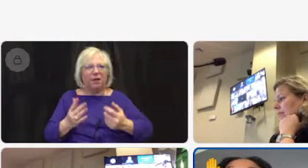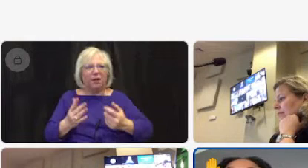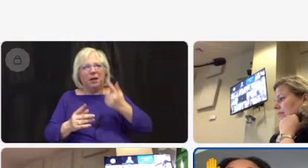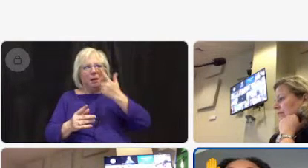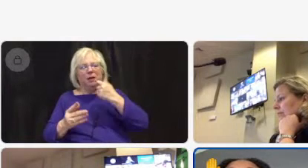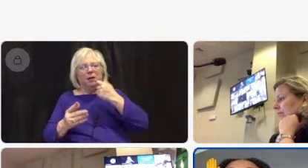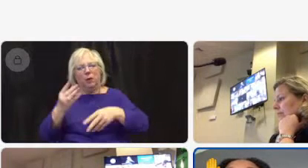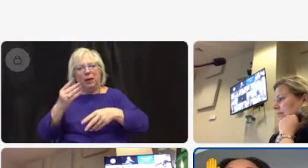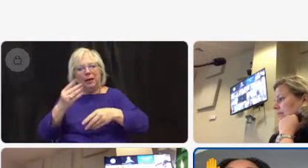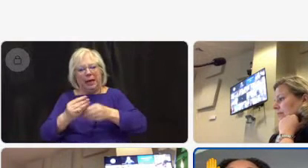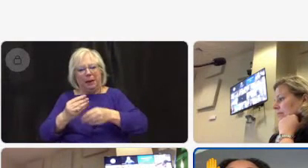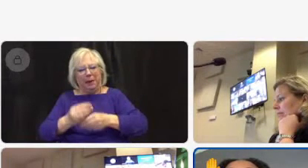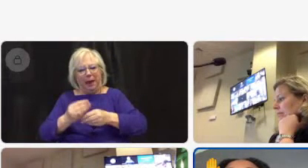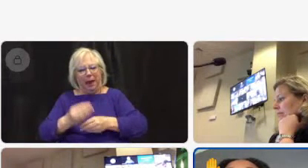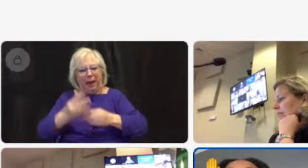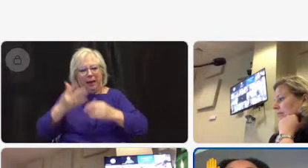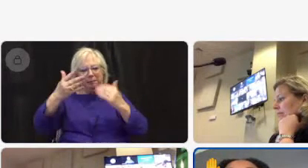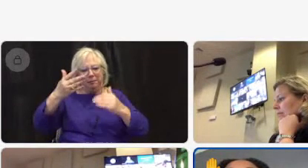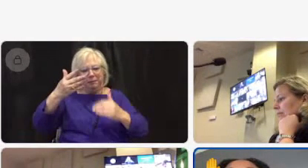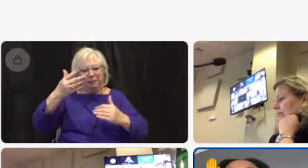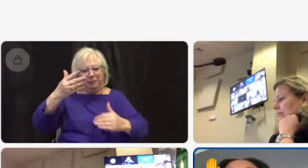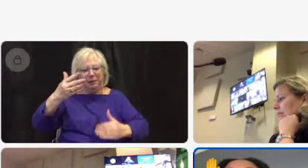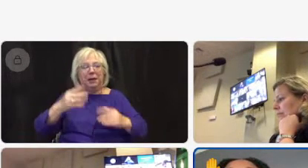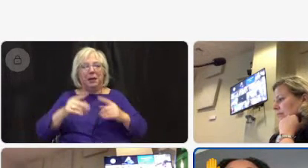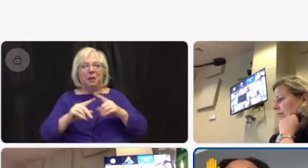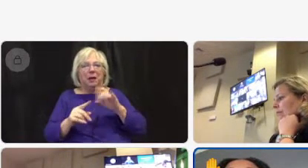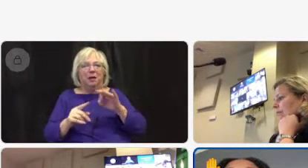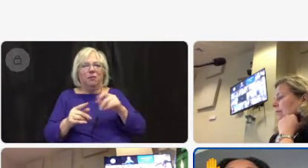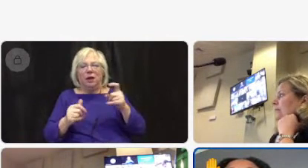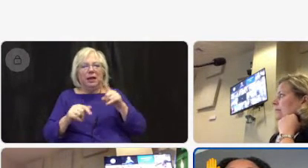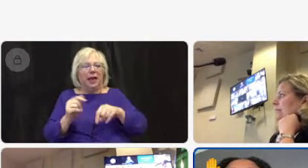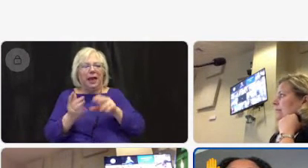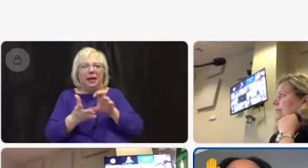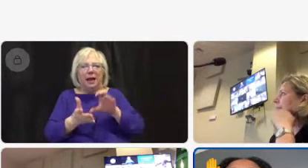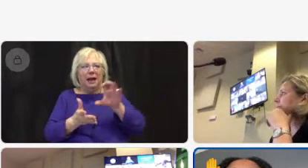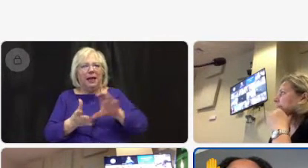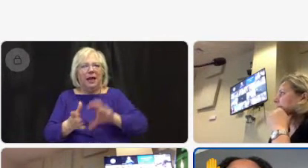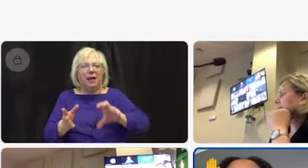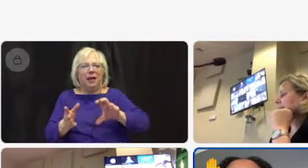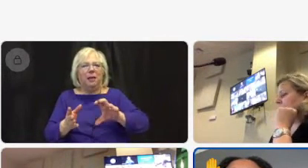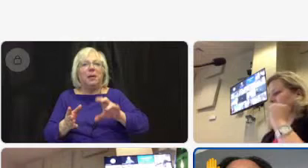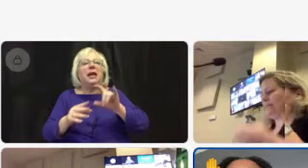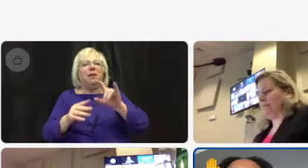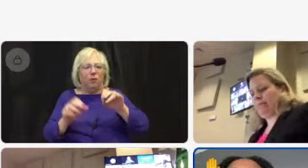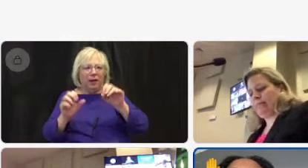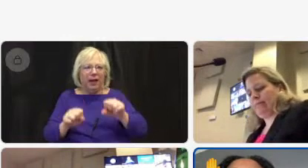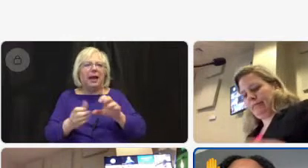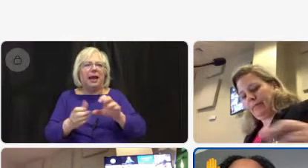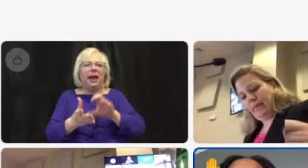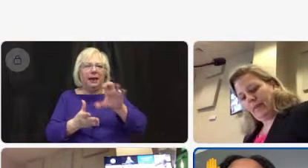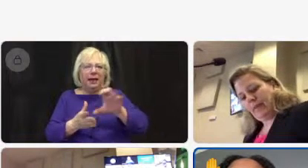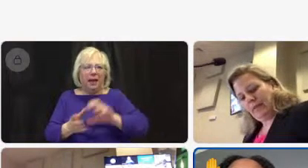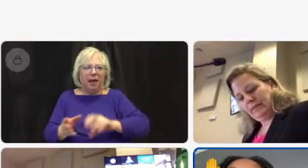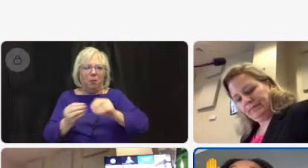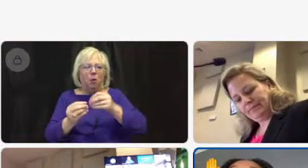the way it is. But if we can allocate more funds to the infrastructure and the drainage, that's what I would like to see. In Yes.